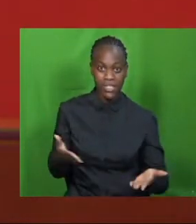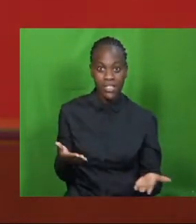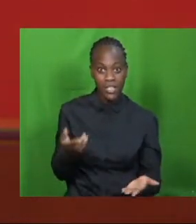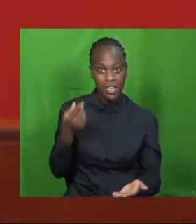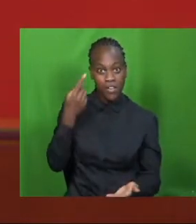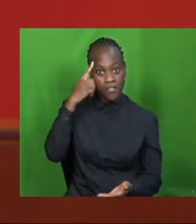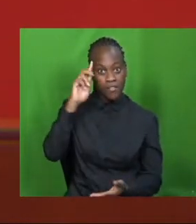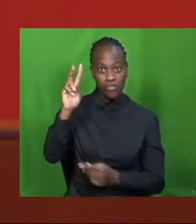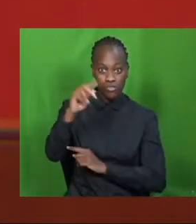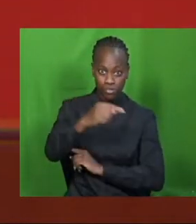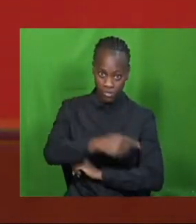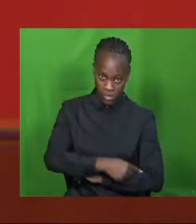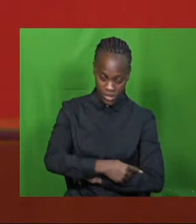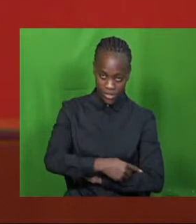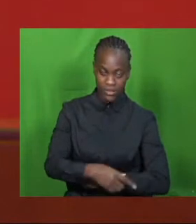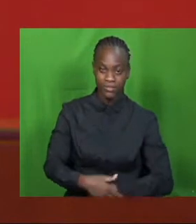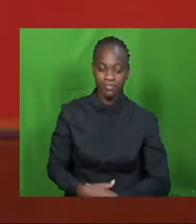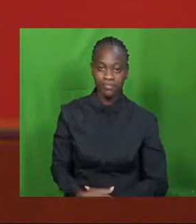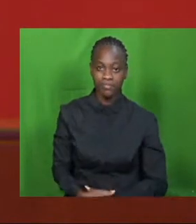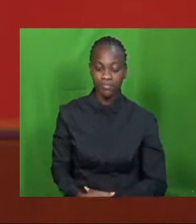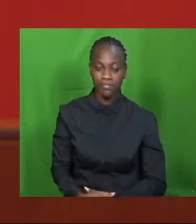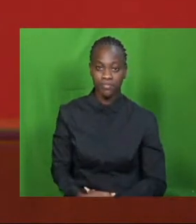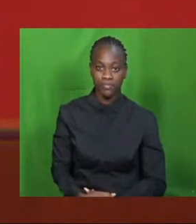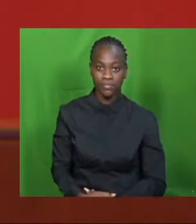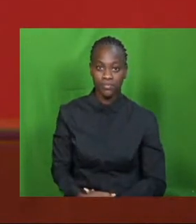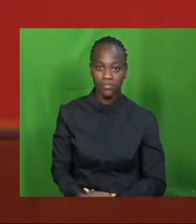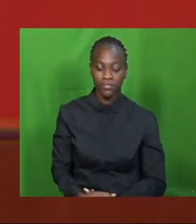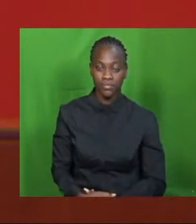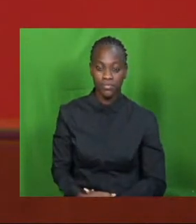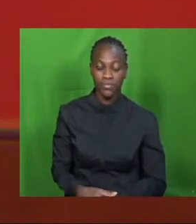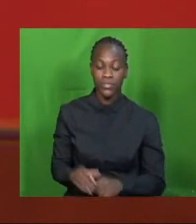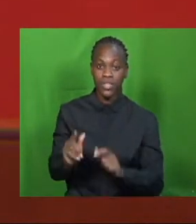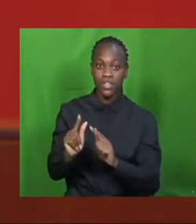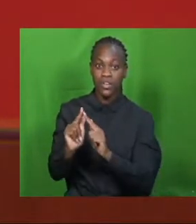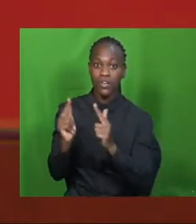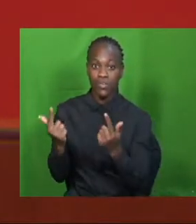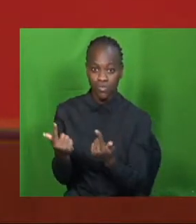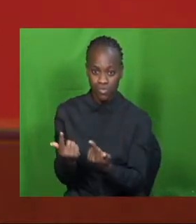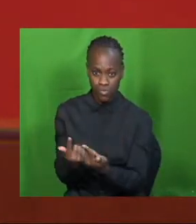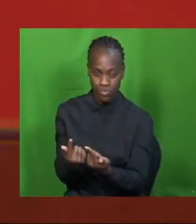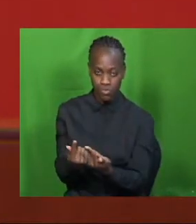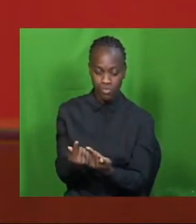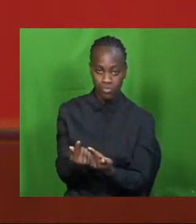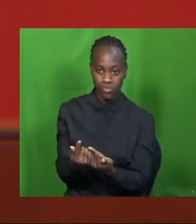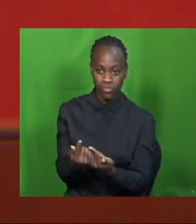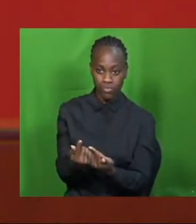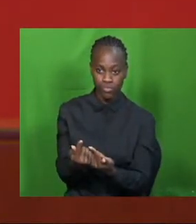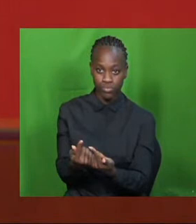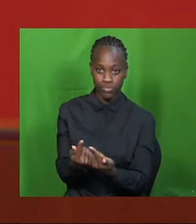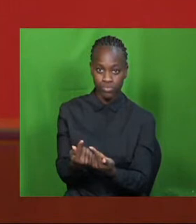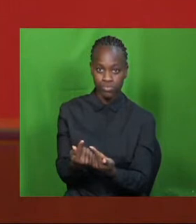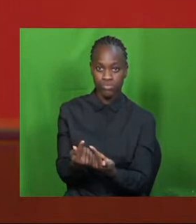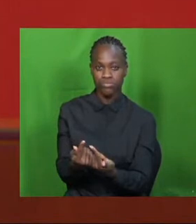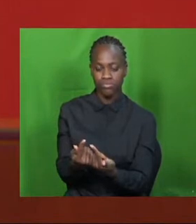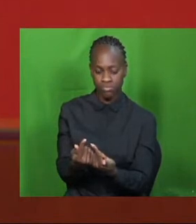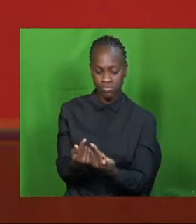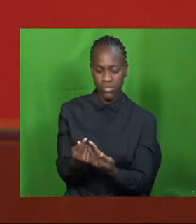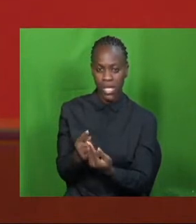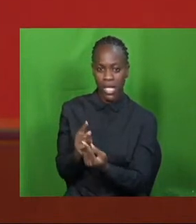together with the outstanding business of the minister coming to respond to the